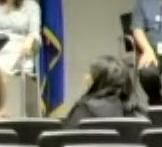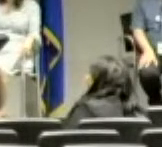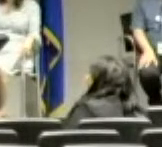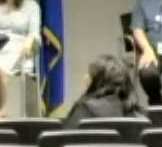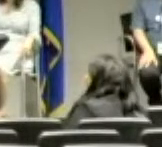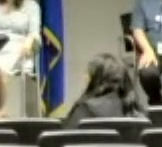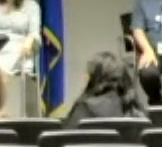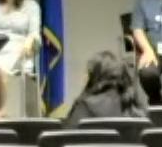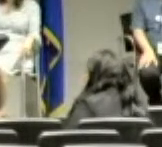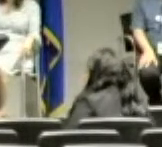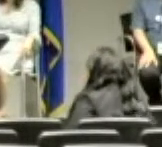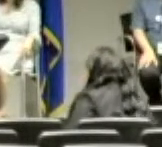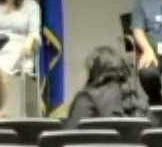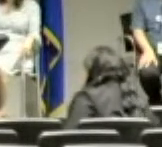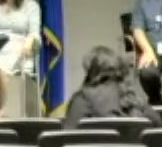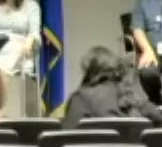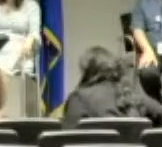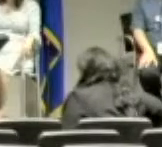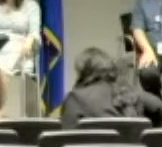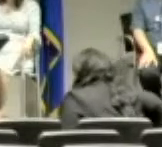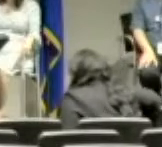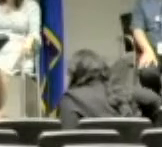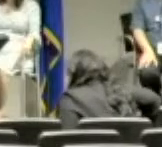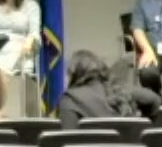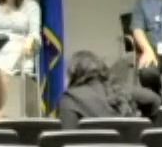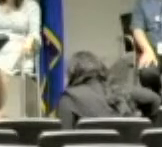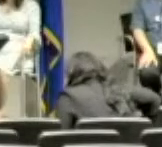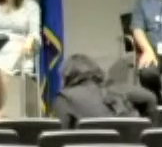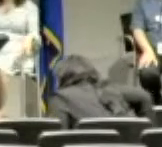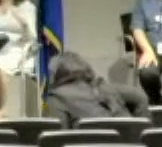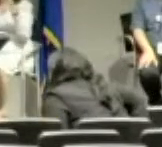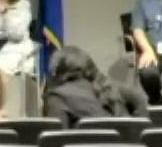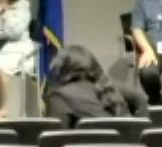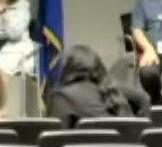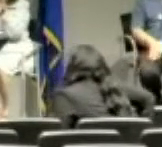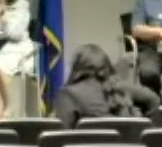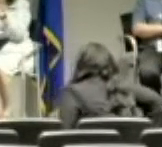well. So these conversations can continue. And thank you so much.